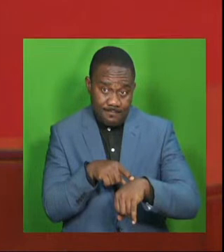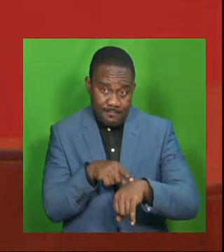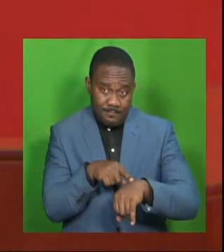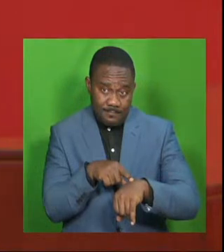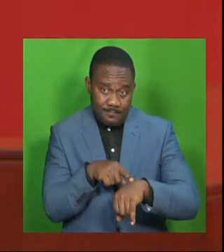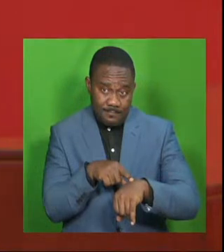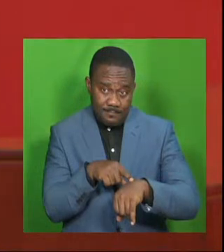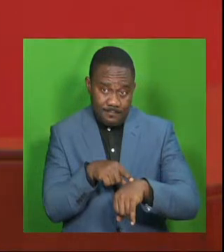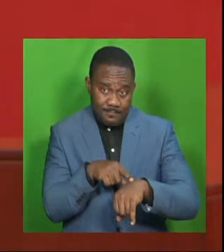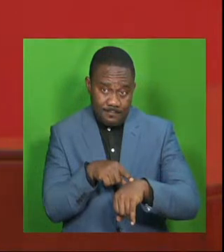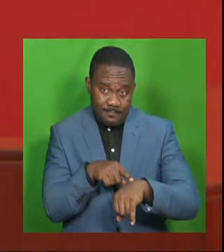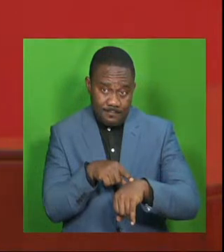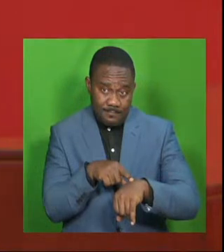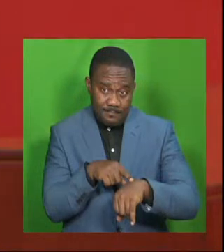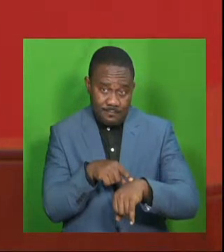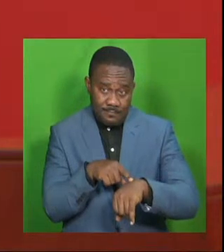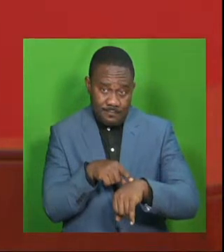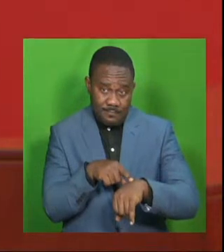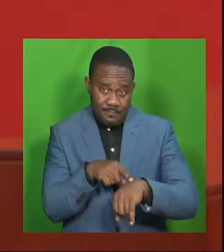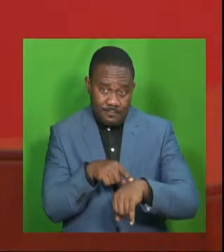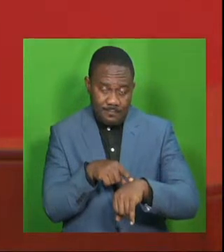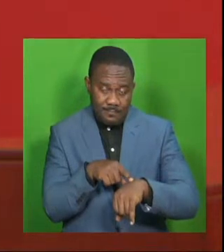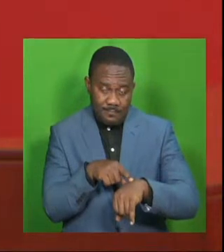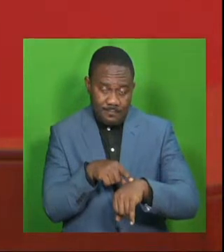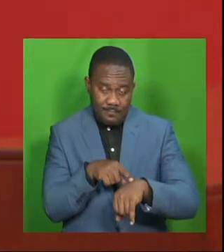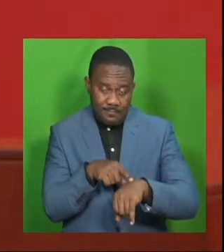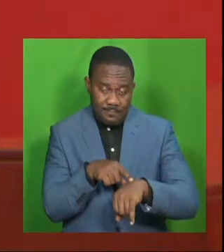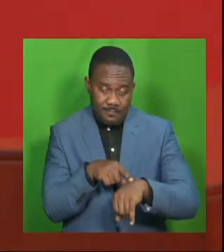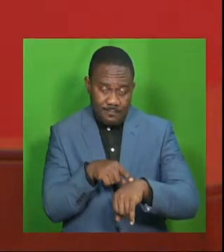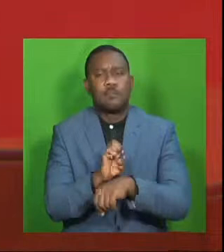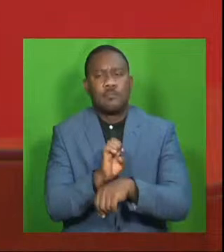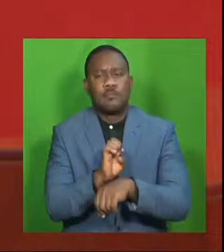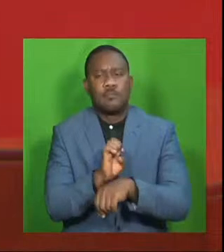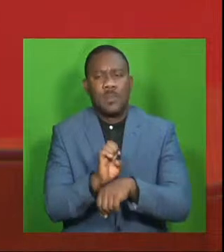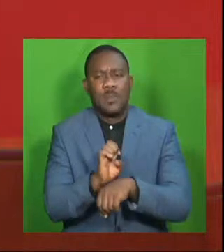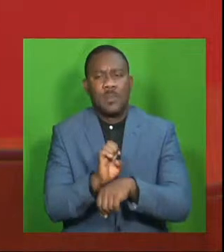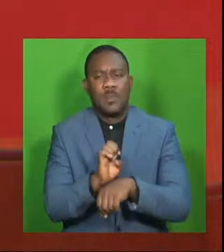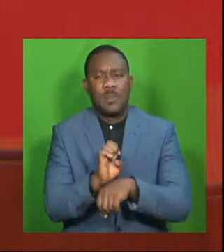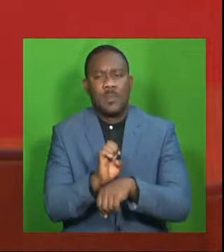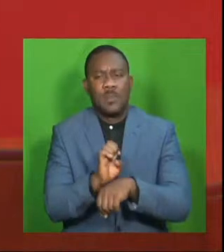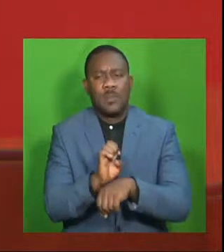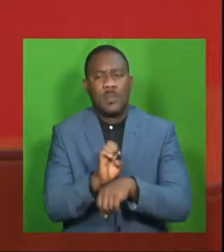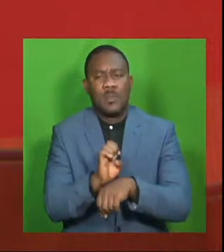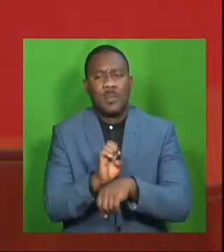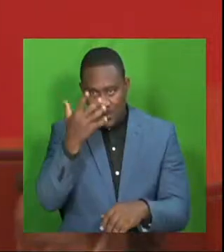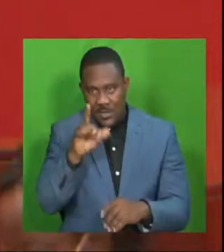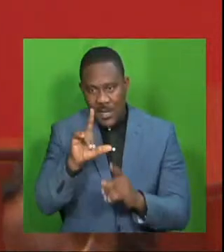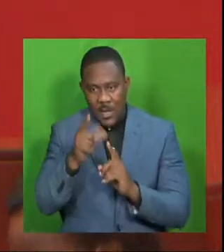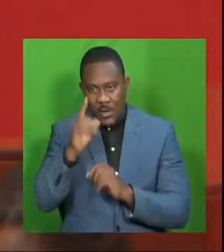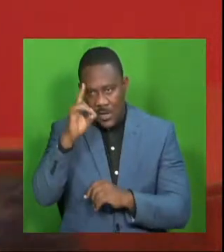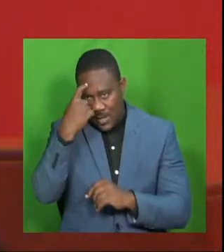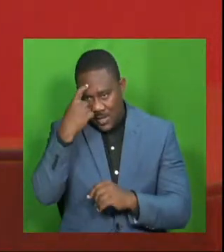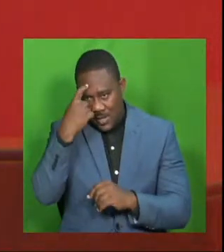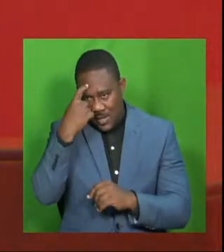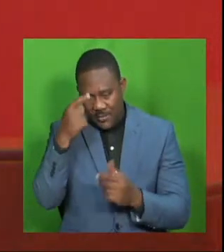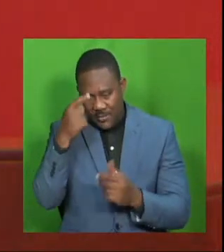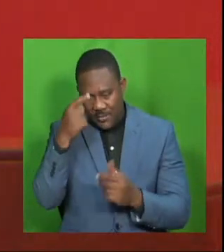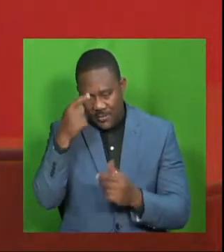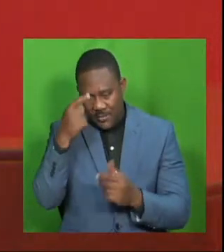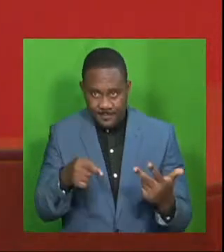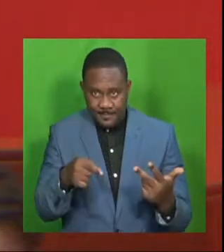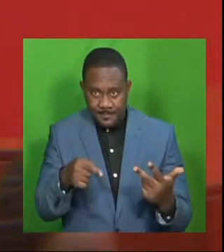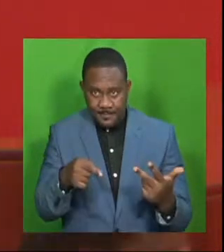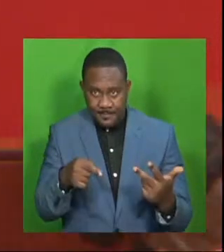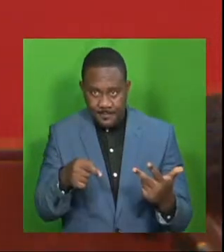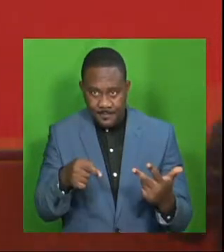hot. Employment and gender. Very well. As well as local government. So the